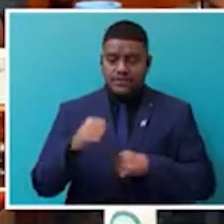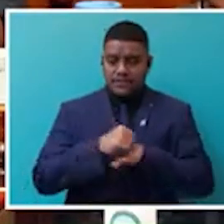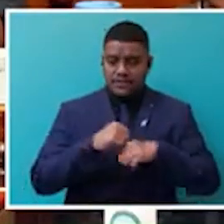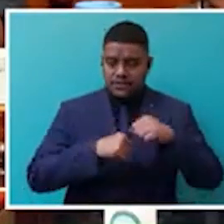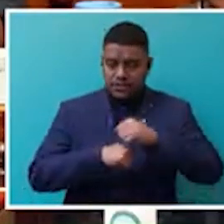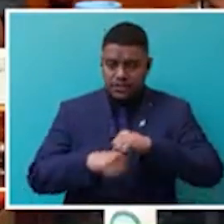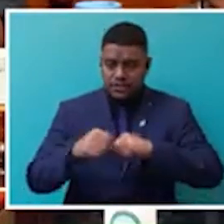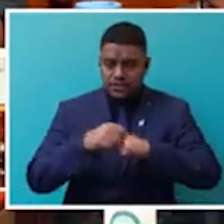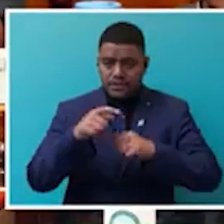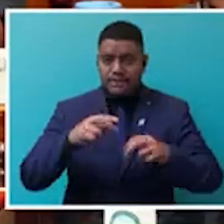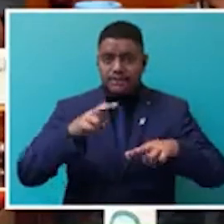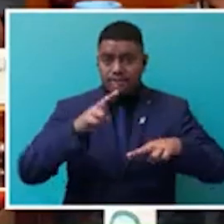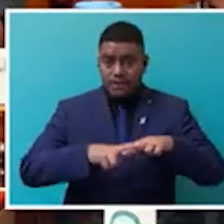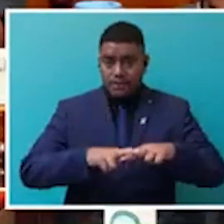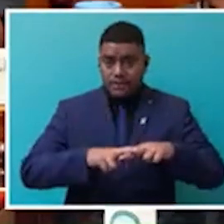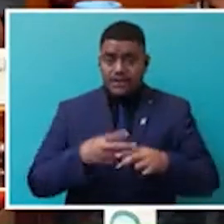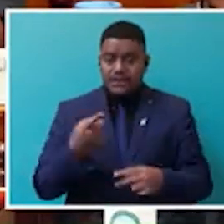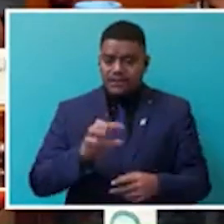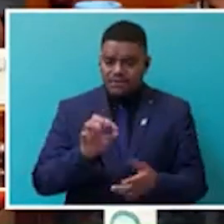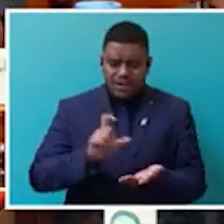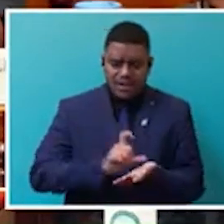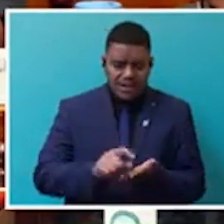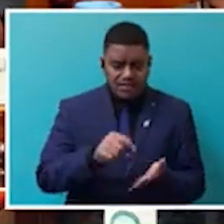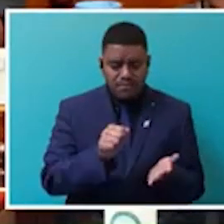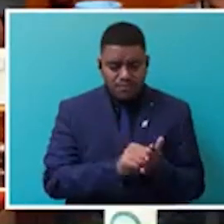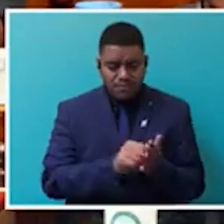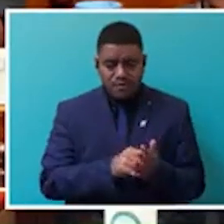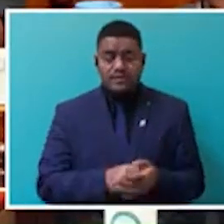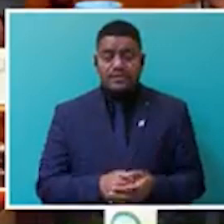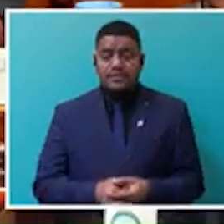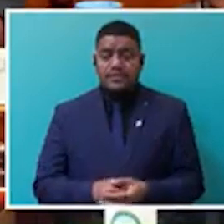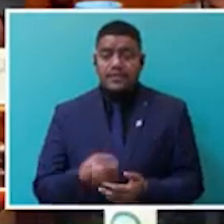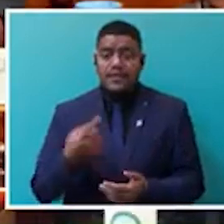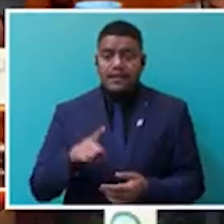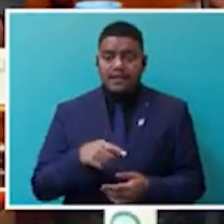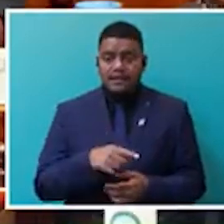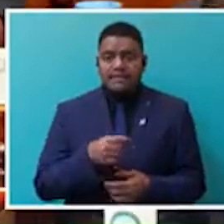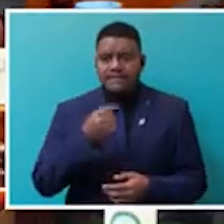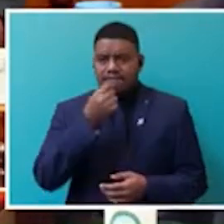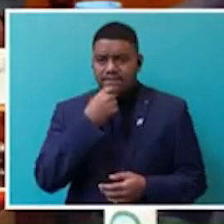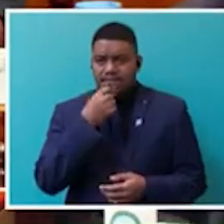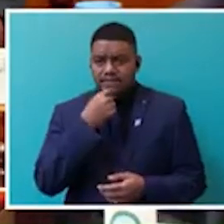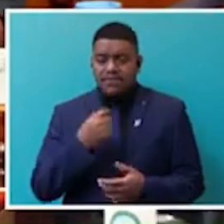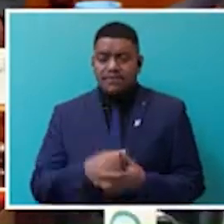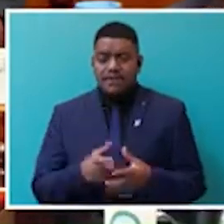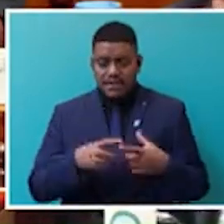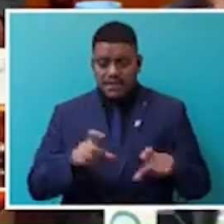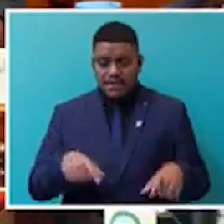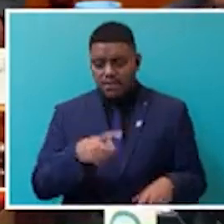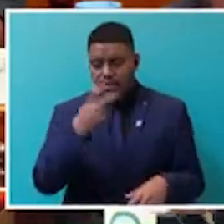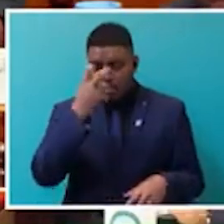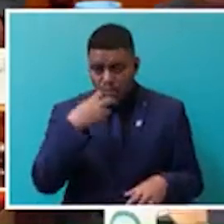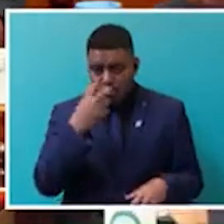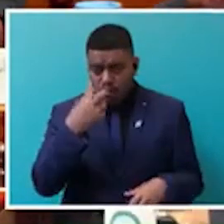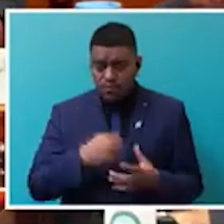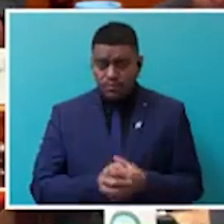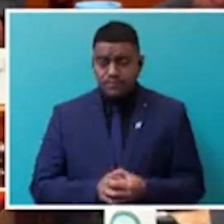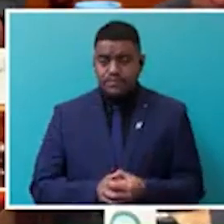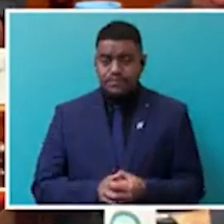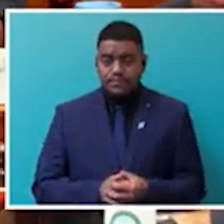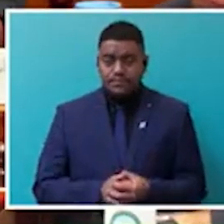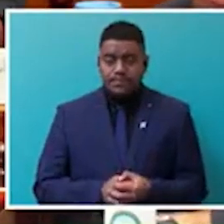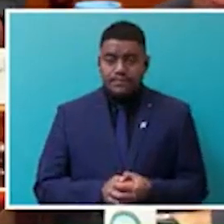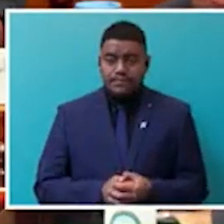fragmentation and unclear mandates, judicial inefficiencies and persistent case backlogs, digital